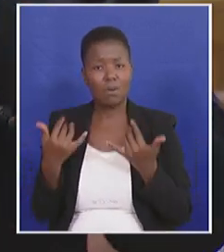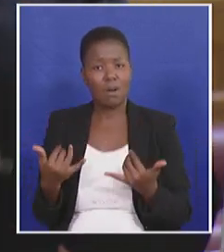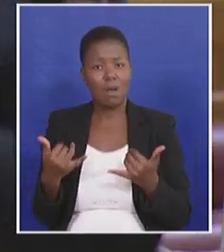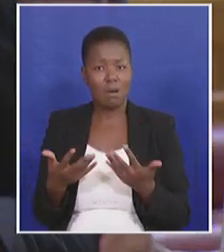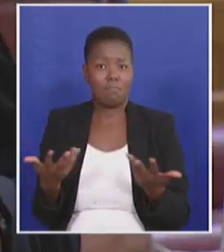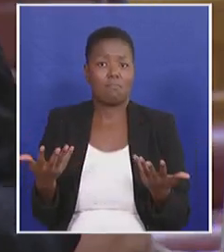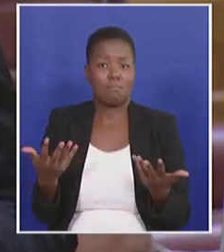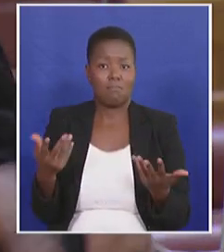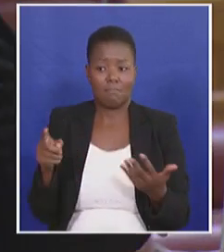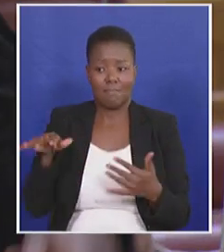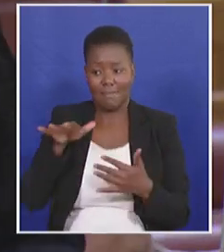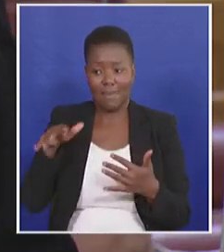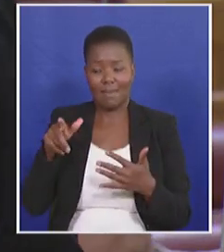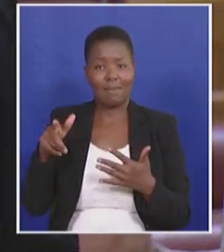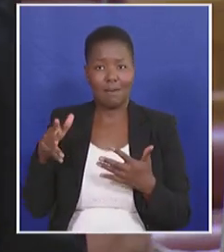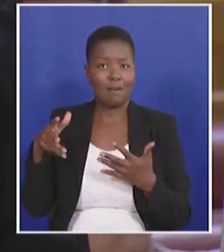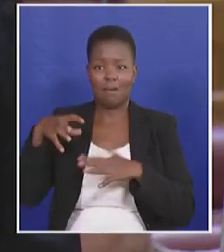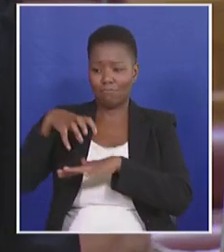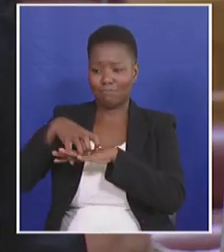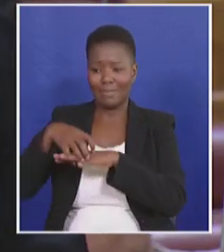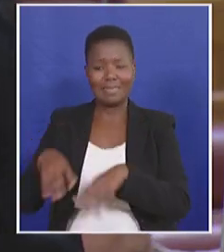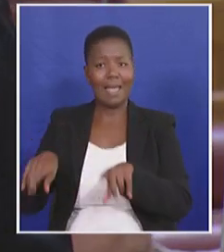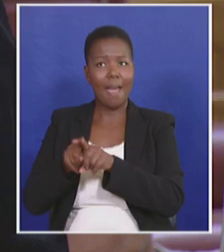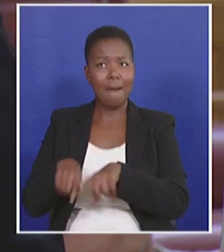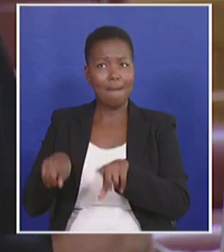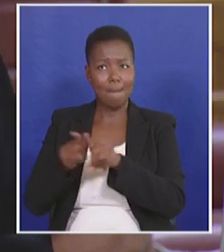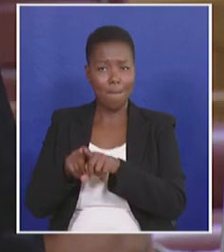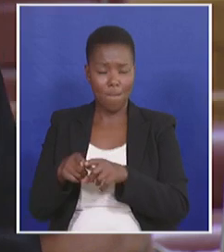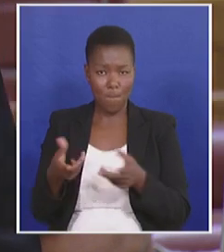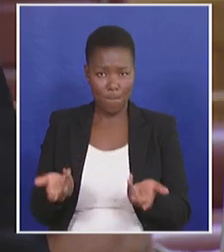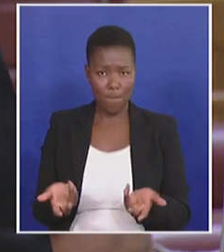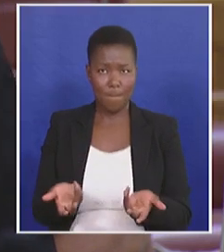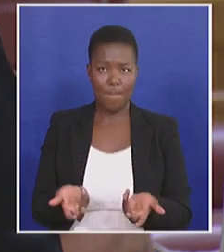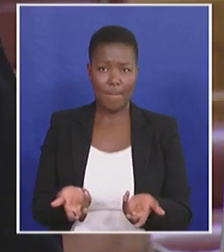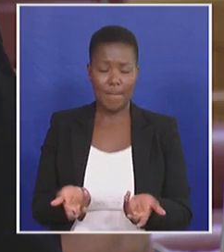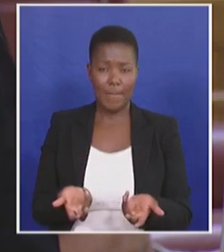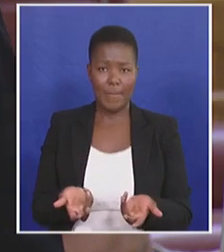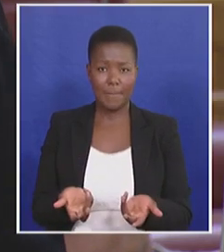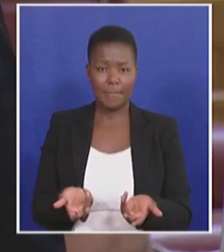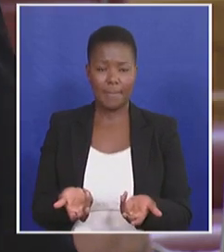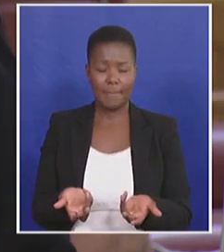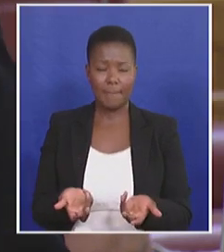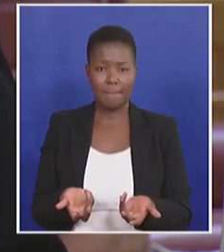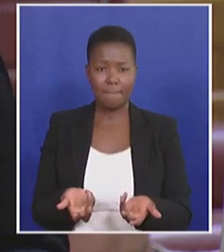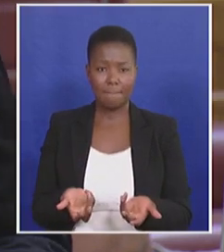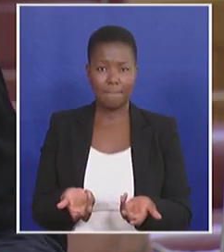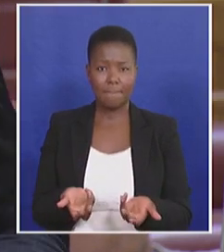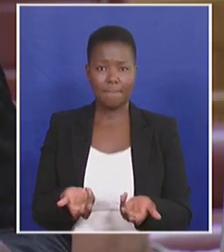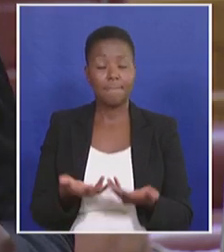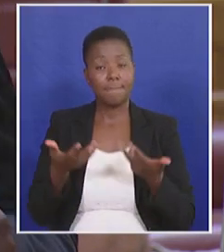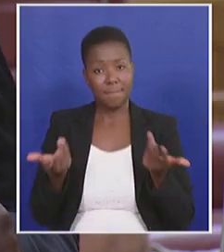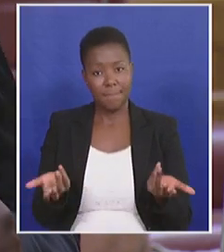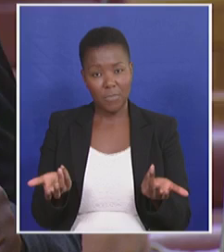that area, sorry, has grown quite exponentially over the decades. So